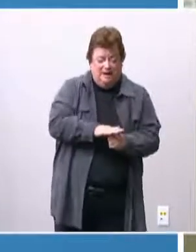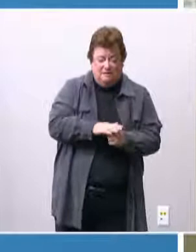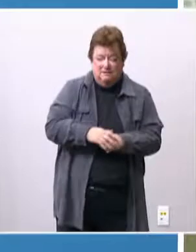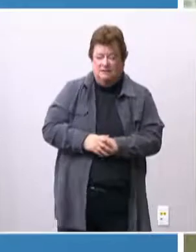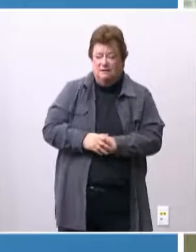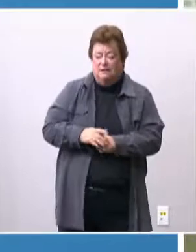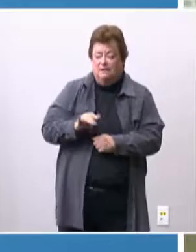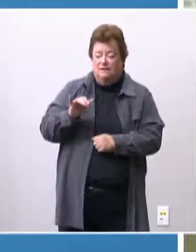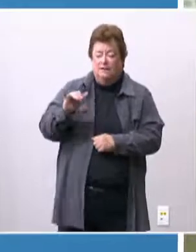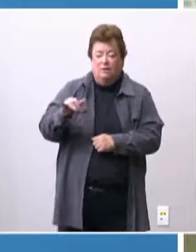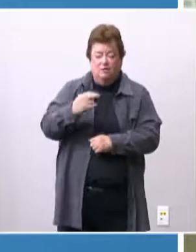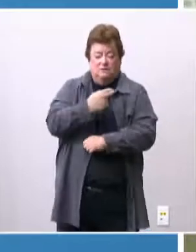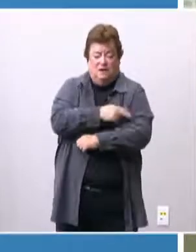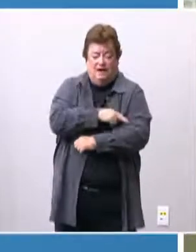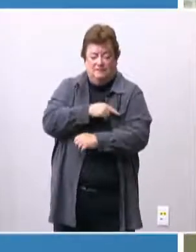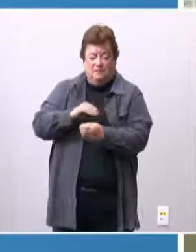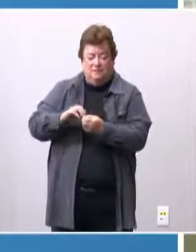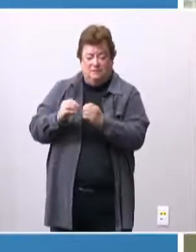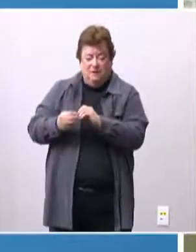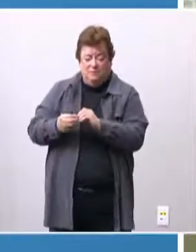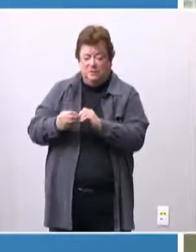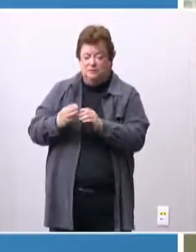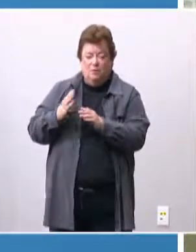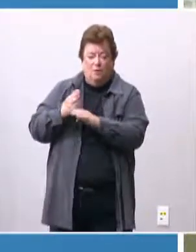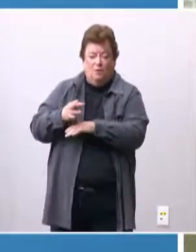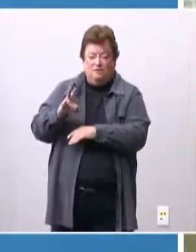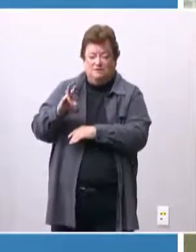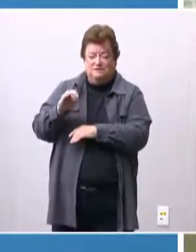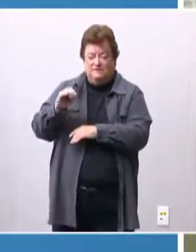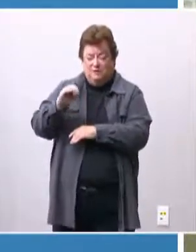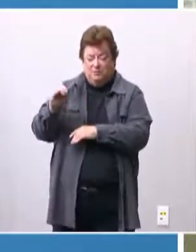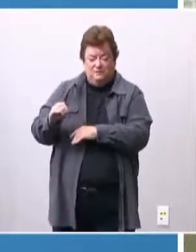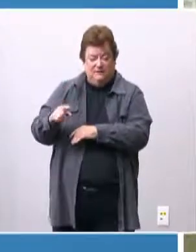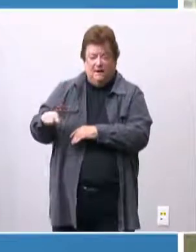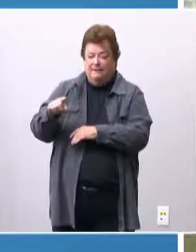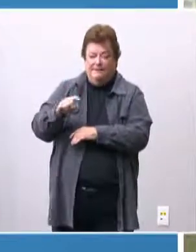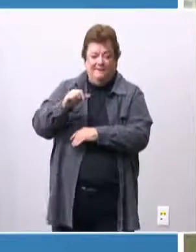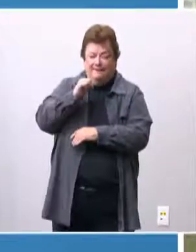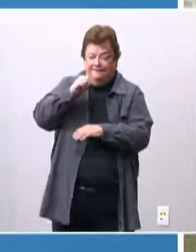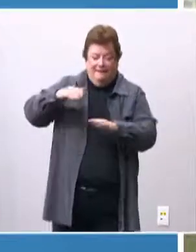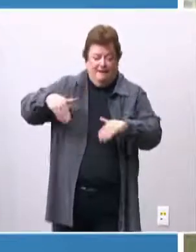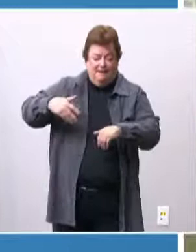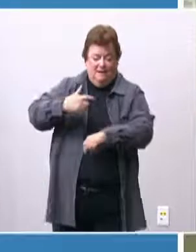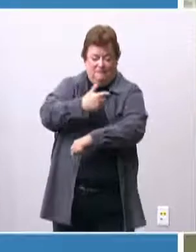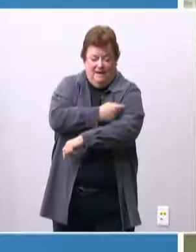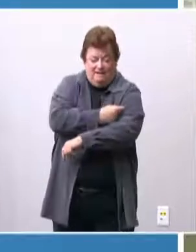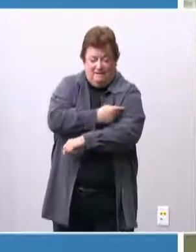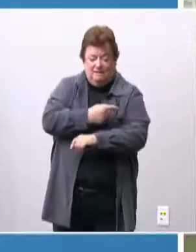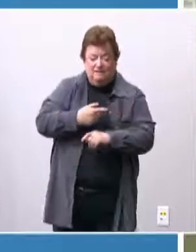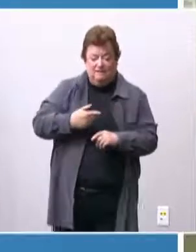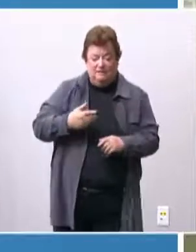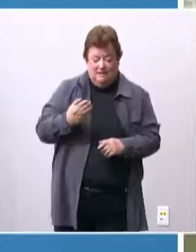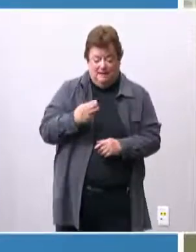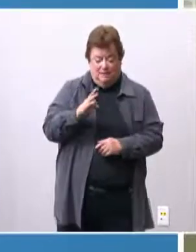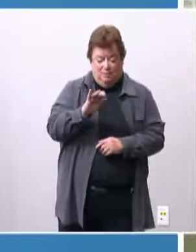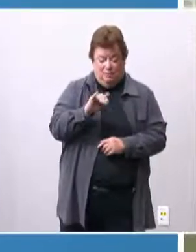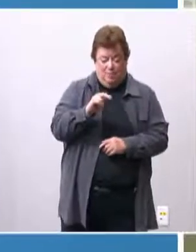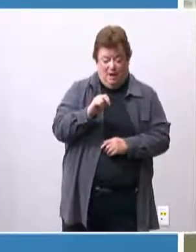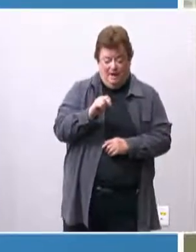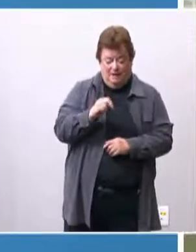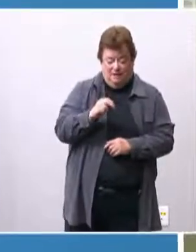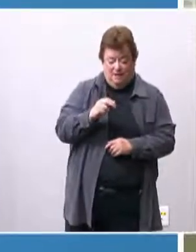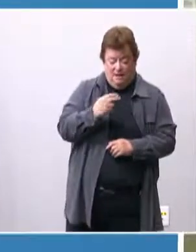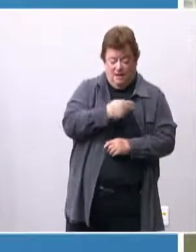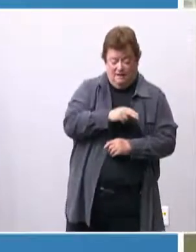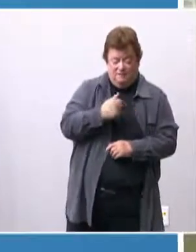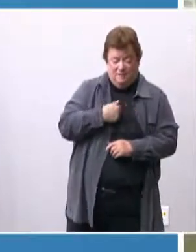hospitalizations overall are over 70% unvaccinated here at Bryan. Out of our 69 patients